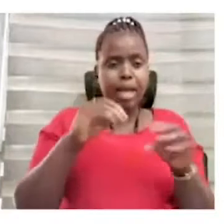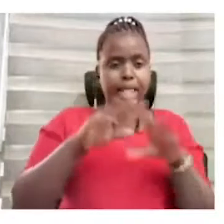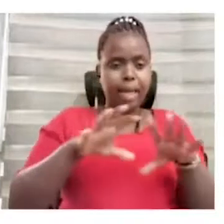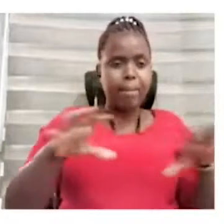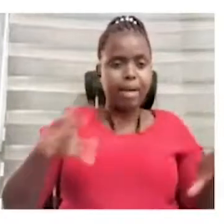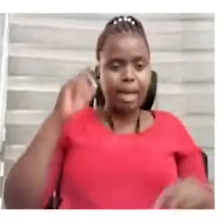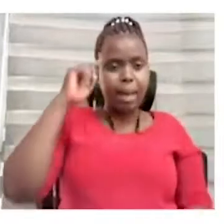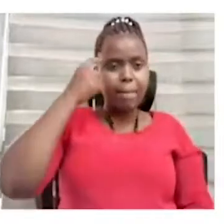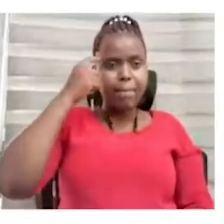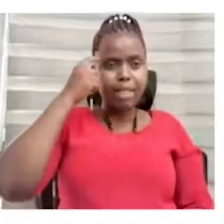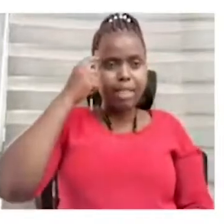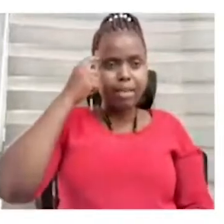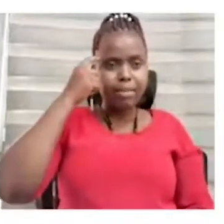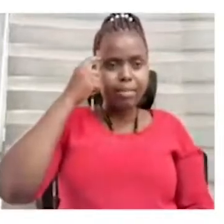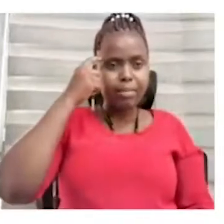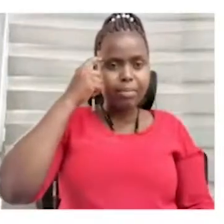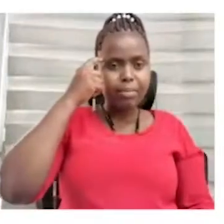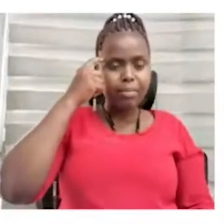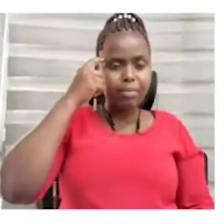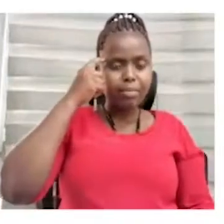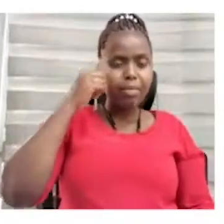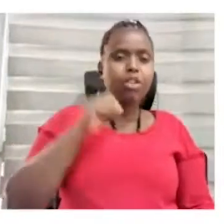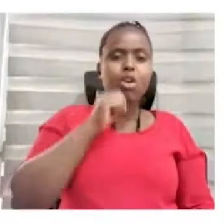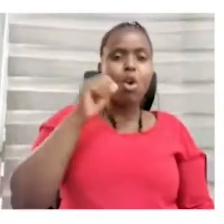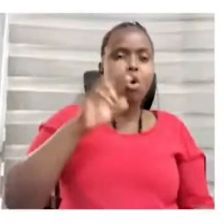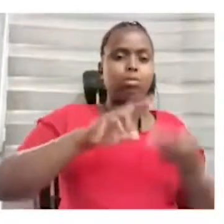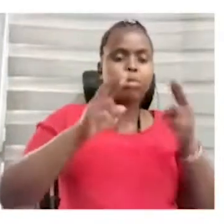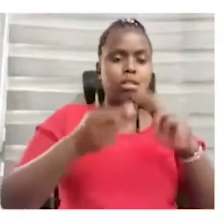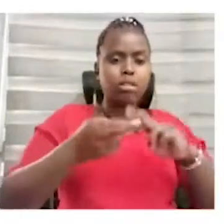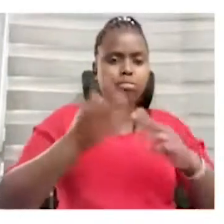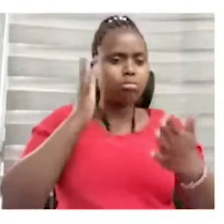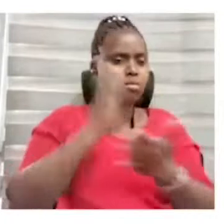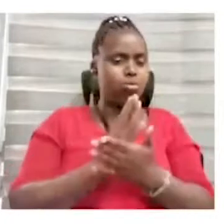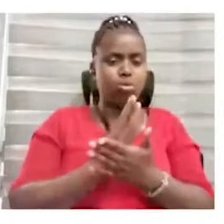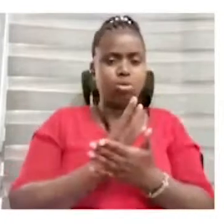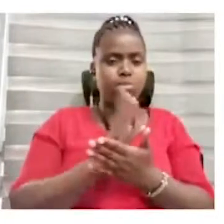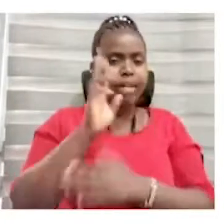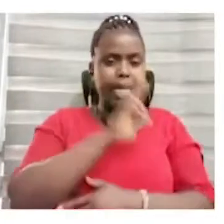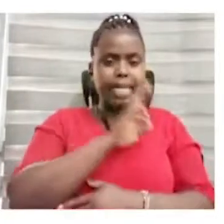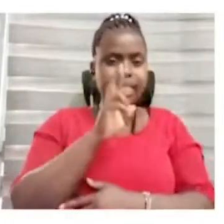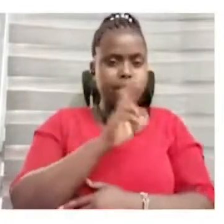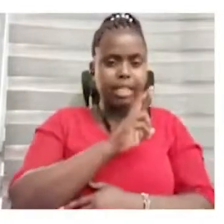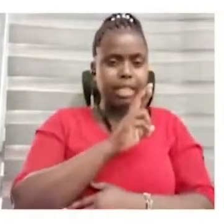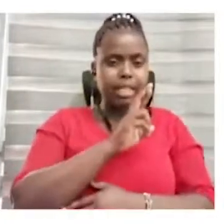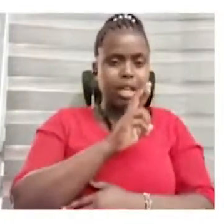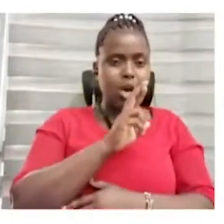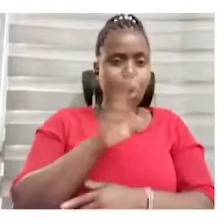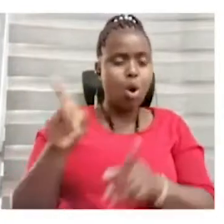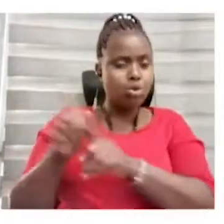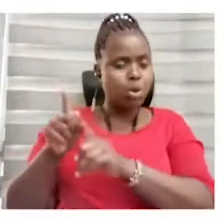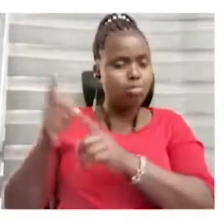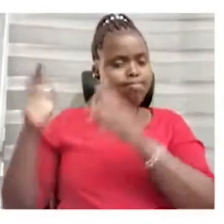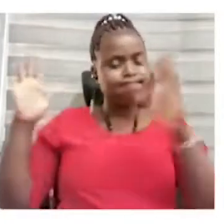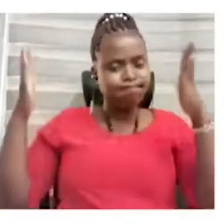personal relationship that we've got, that's really crucial. And we can go to a war with them, you know.